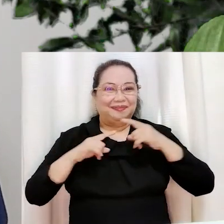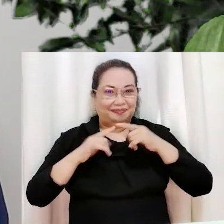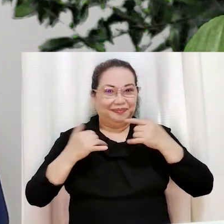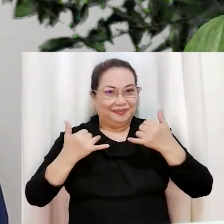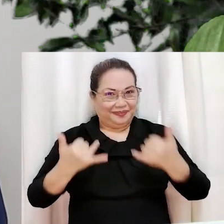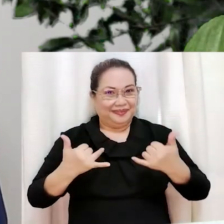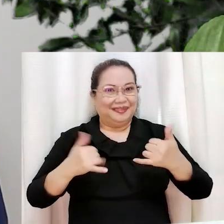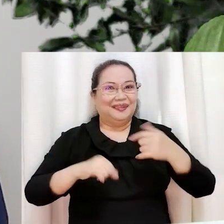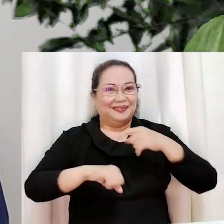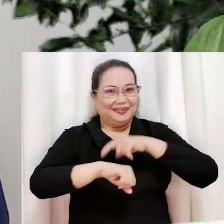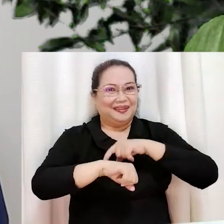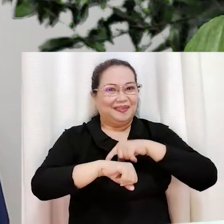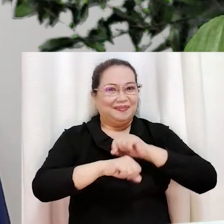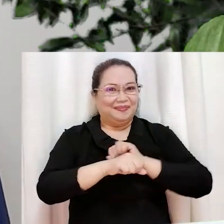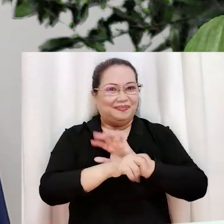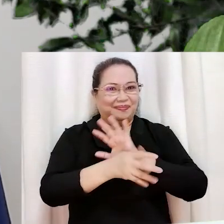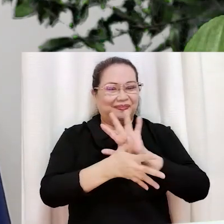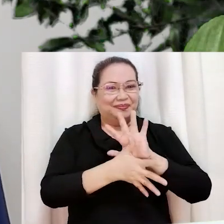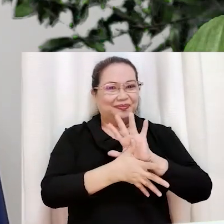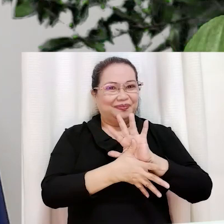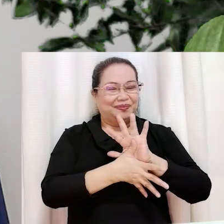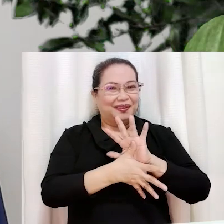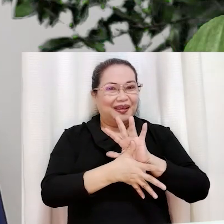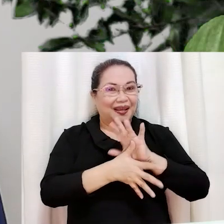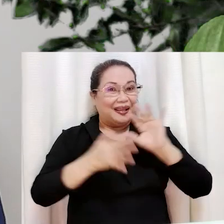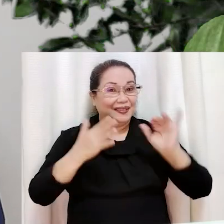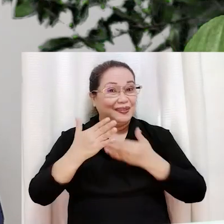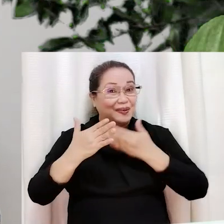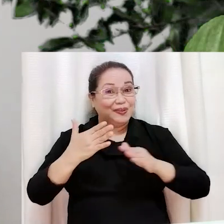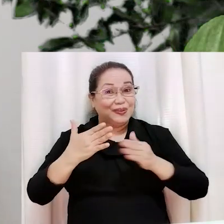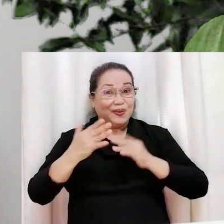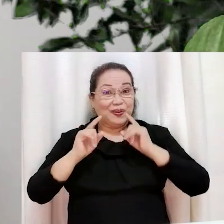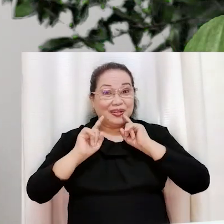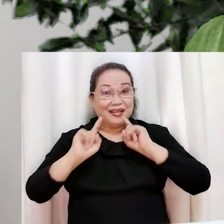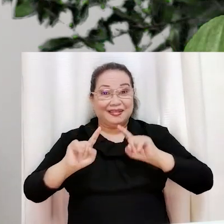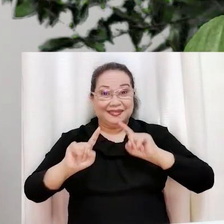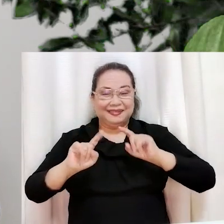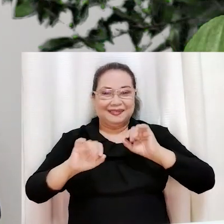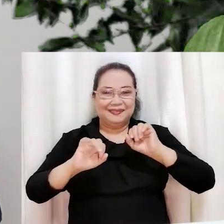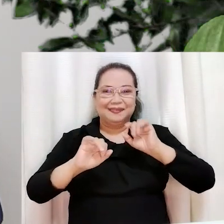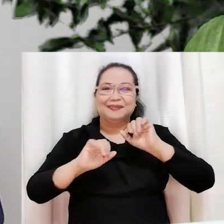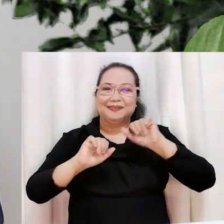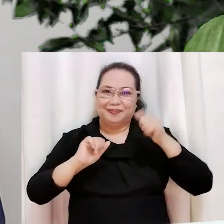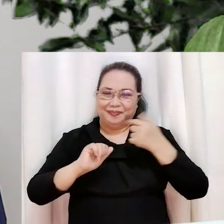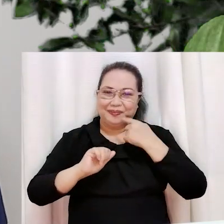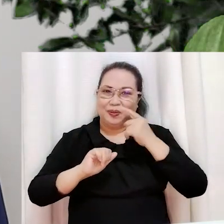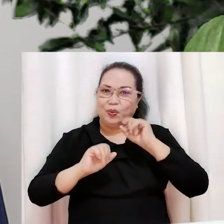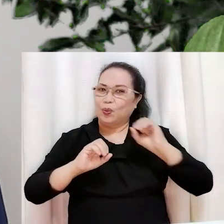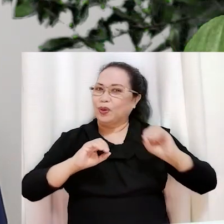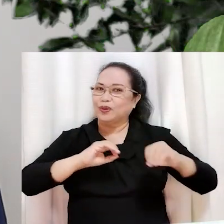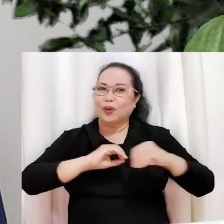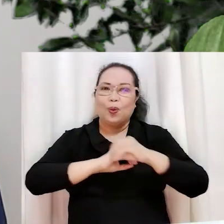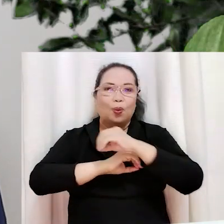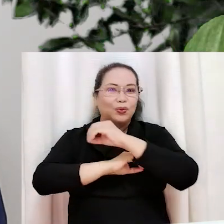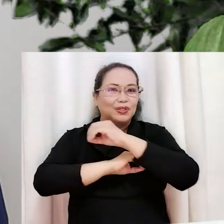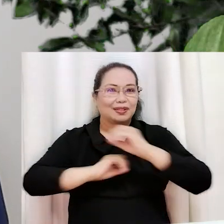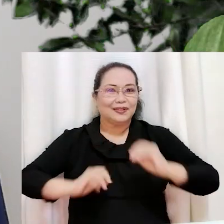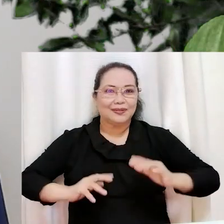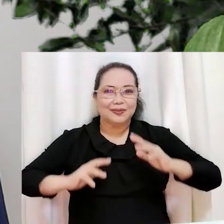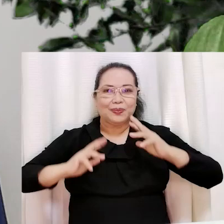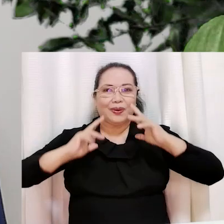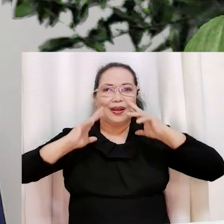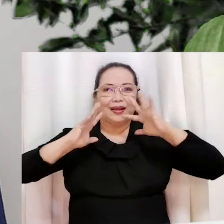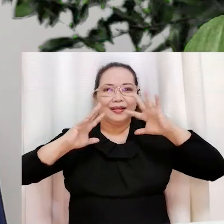ngayong pandemic. As the chorus of our response song says, "When the oceans rise